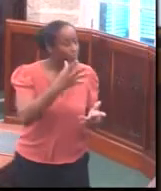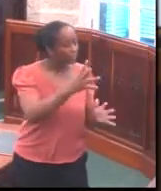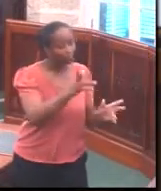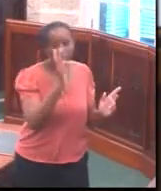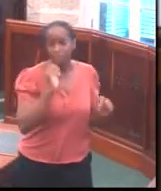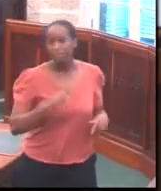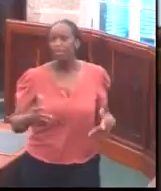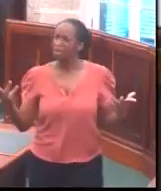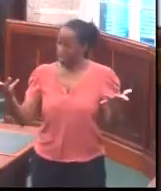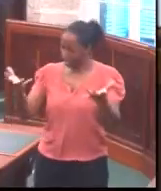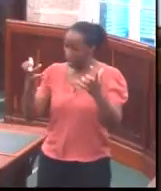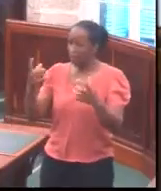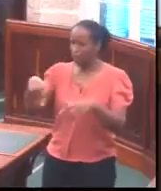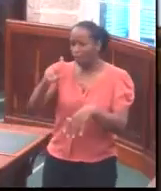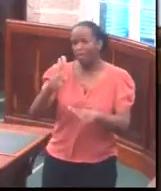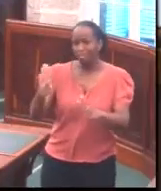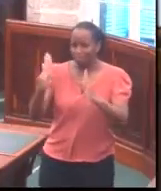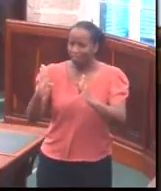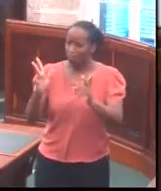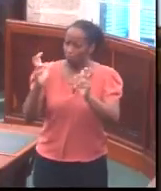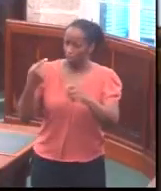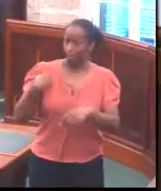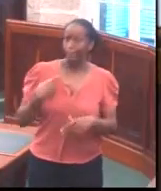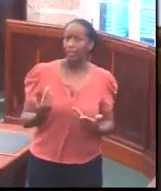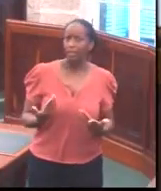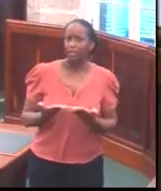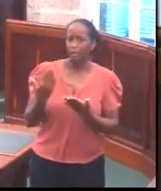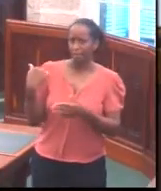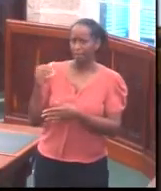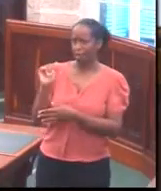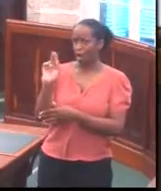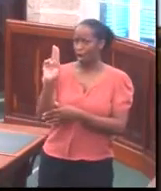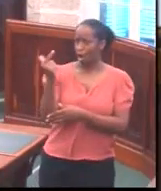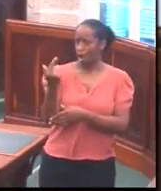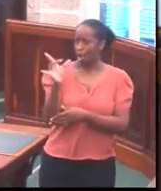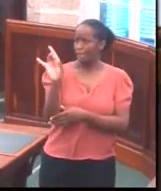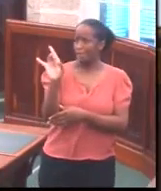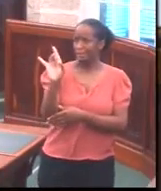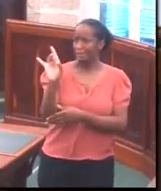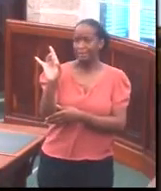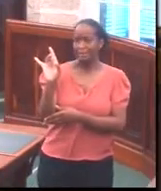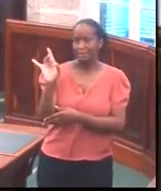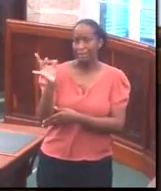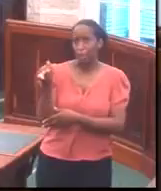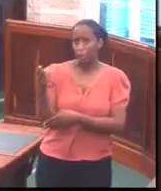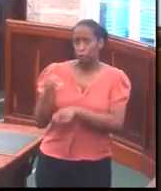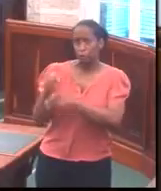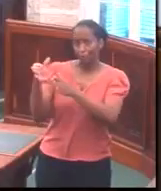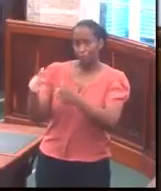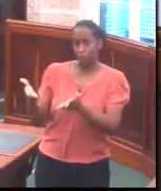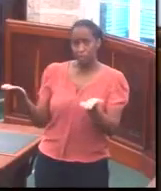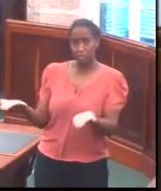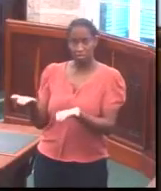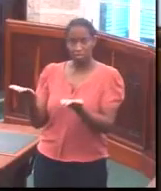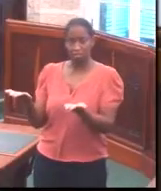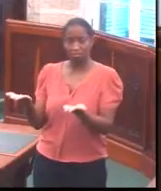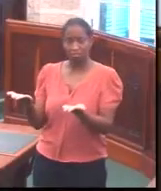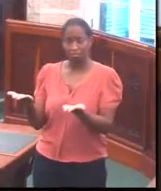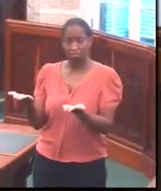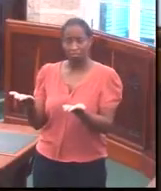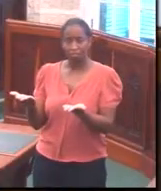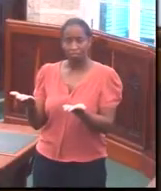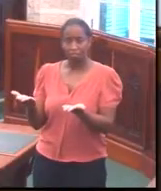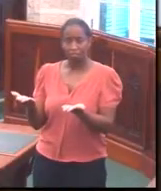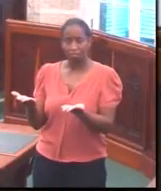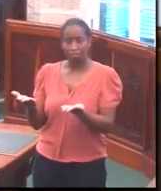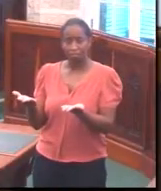on the 8th of what? August. Two members of this chamber came in here and